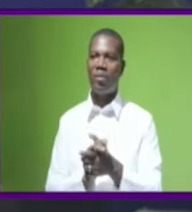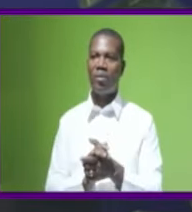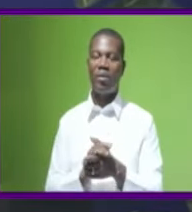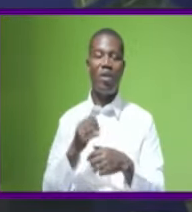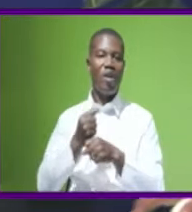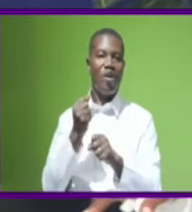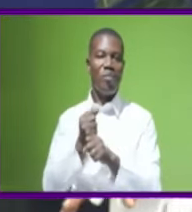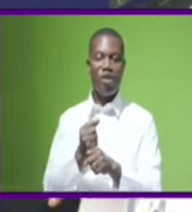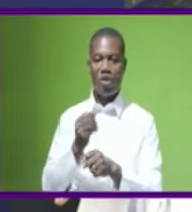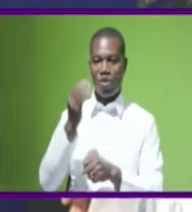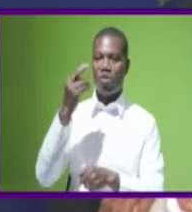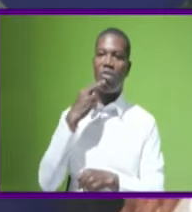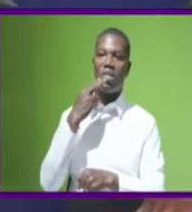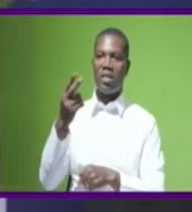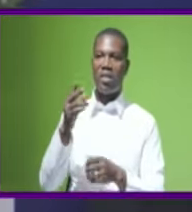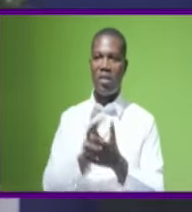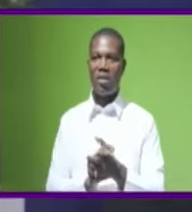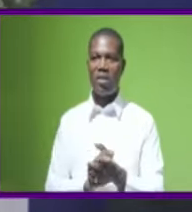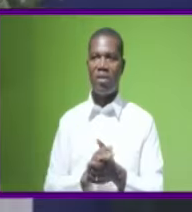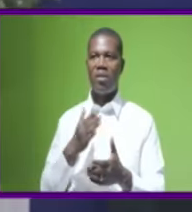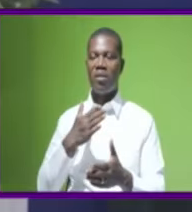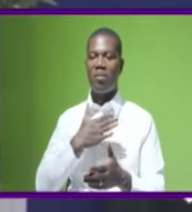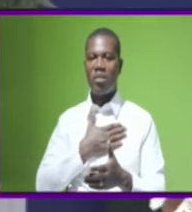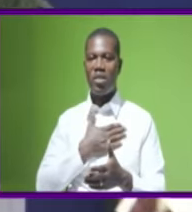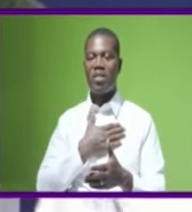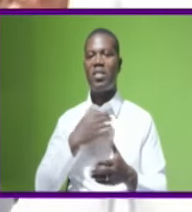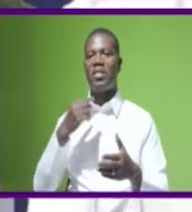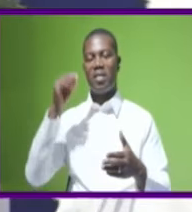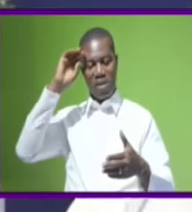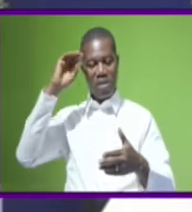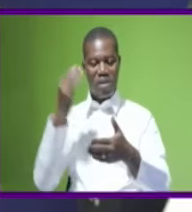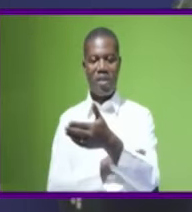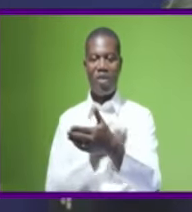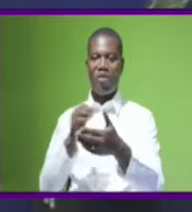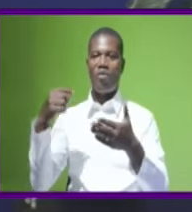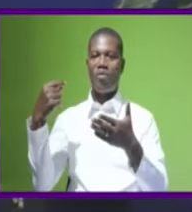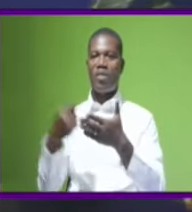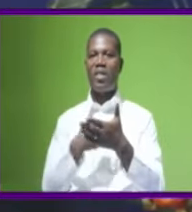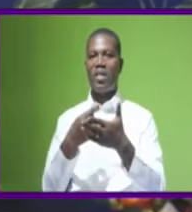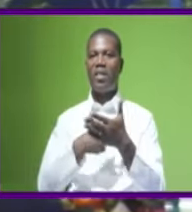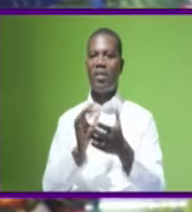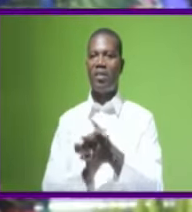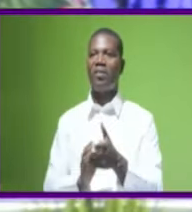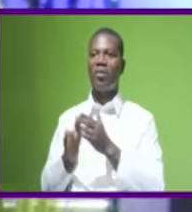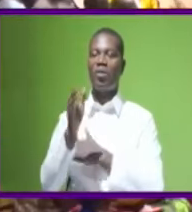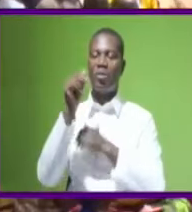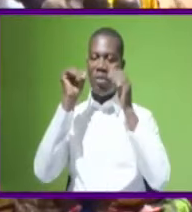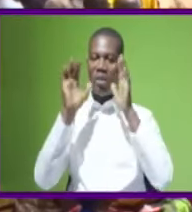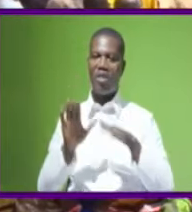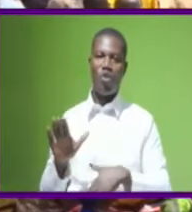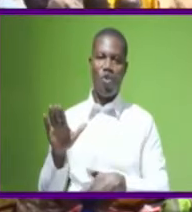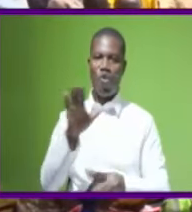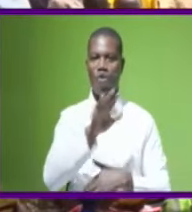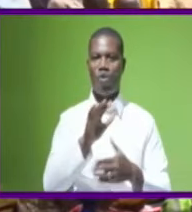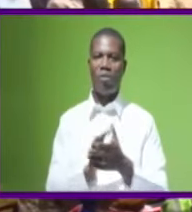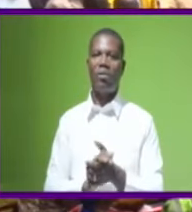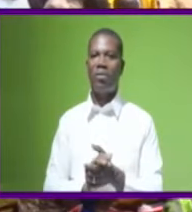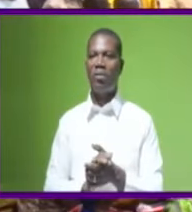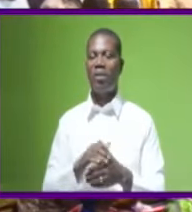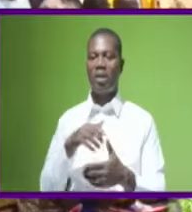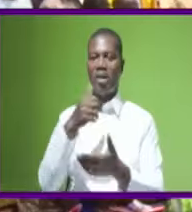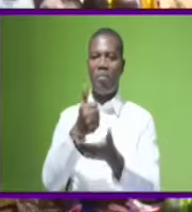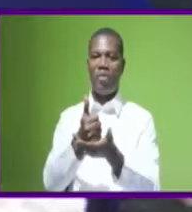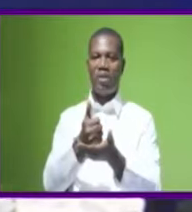beso. Yes. Mention me again, neba. Jesus. You went to Ghana. You went there.